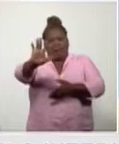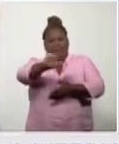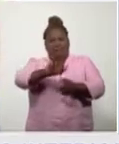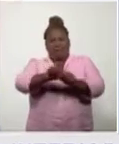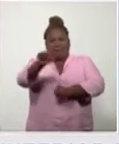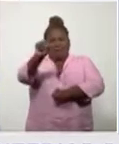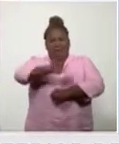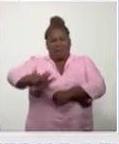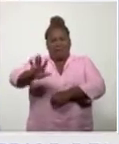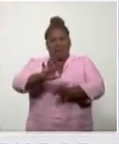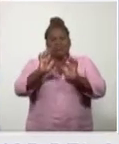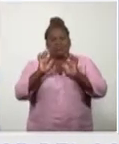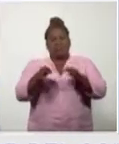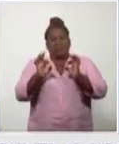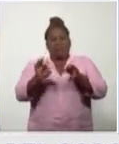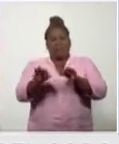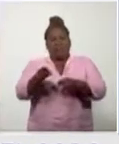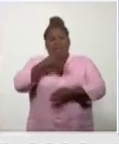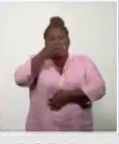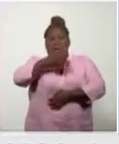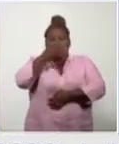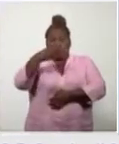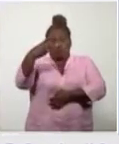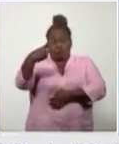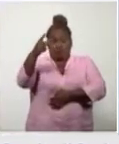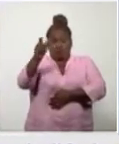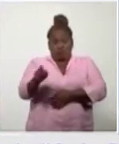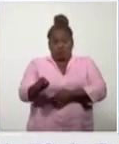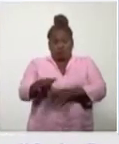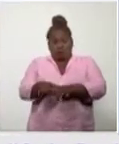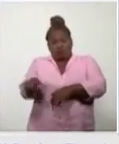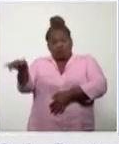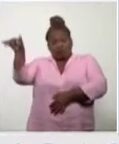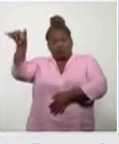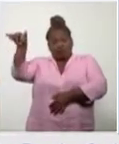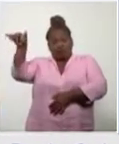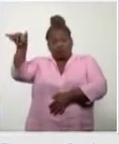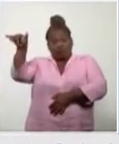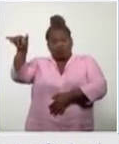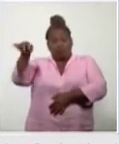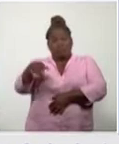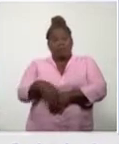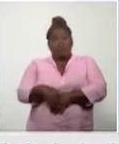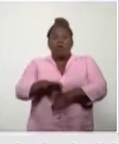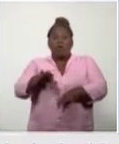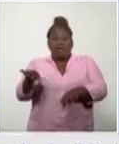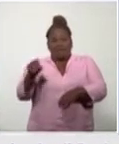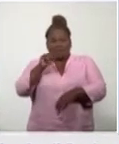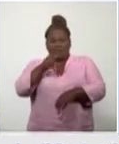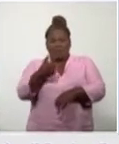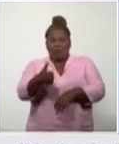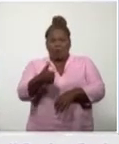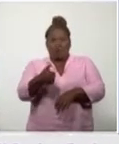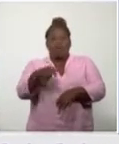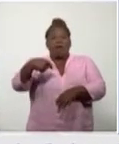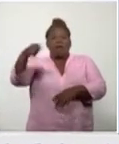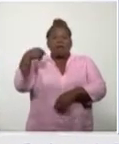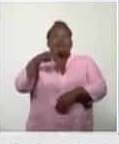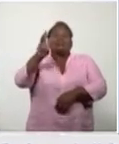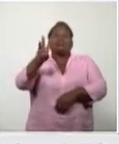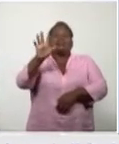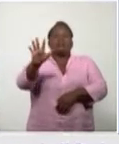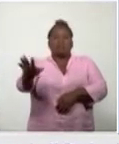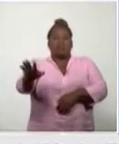I always mention the 2 evacuees from the beginning of the pandemic, and yesterday 35 patients were